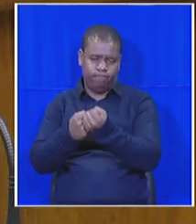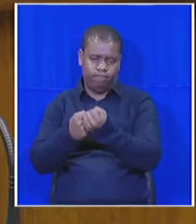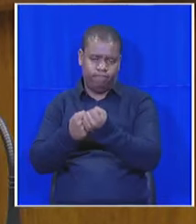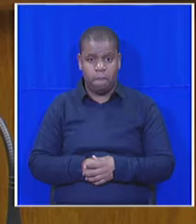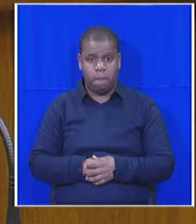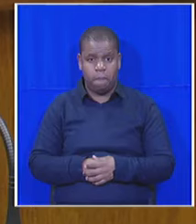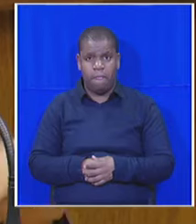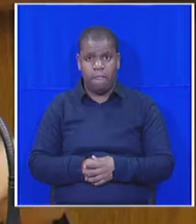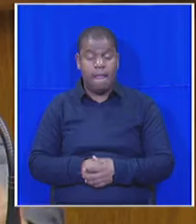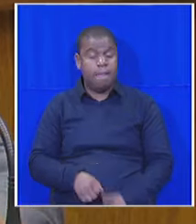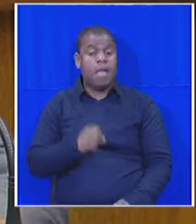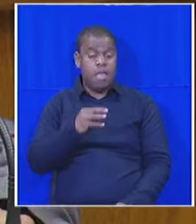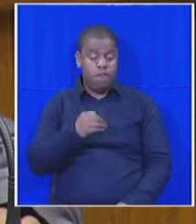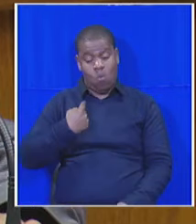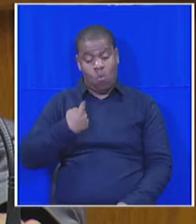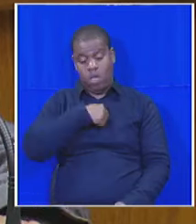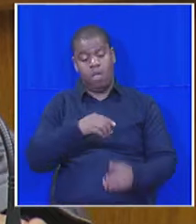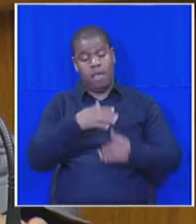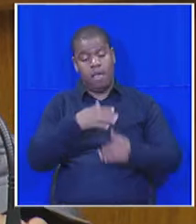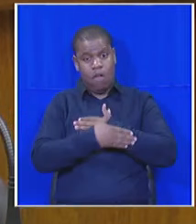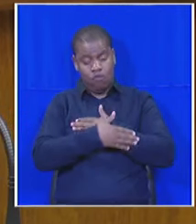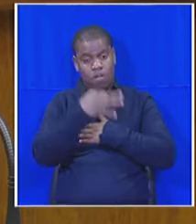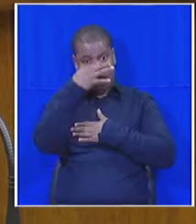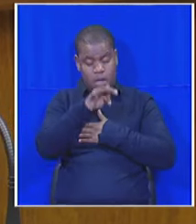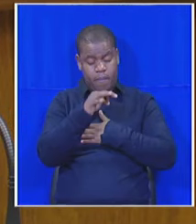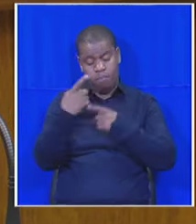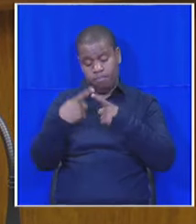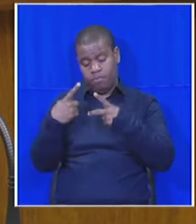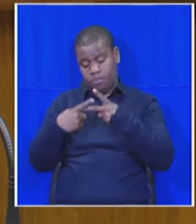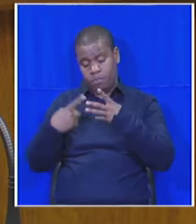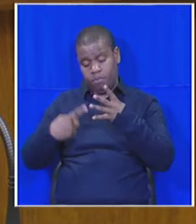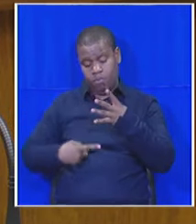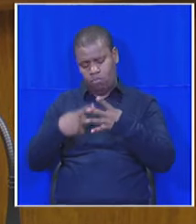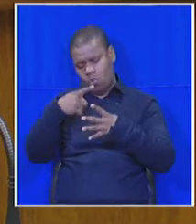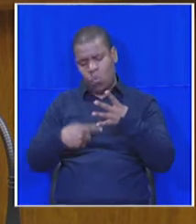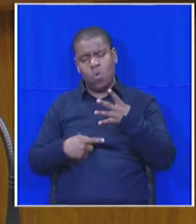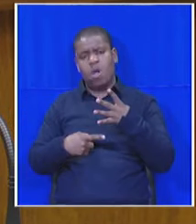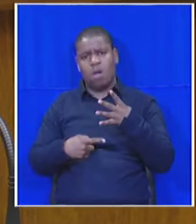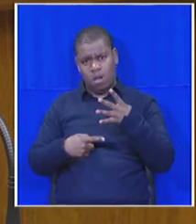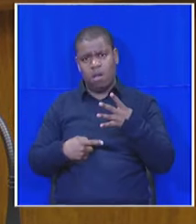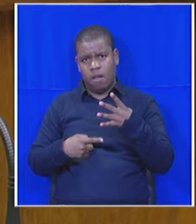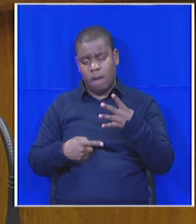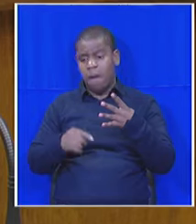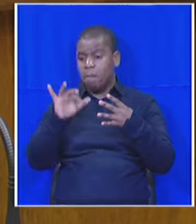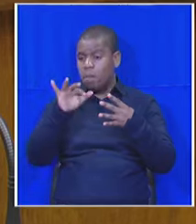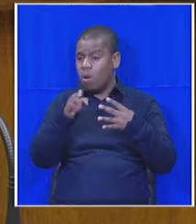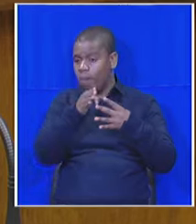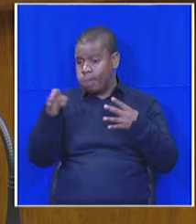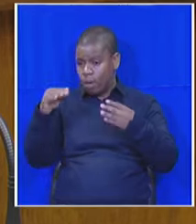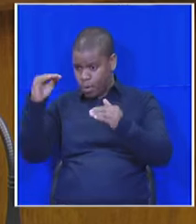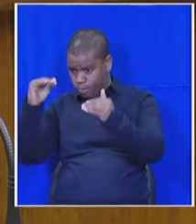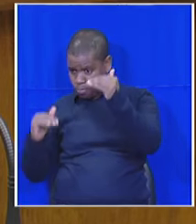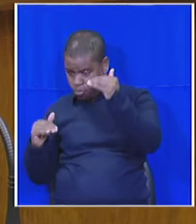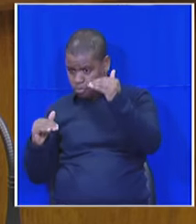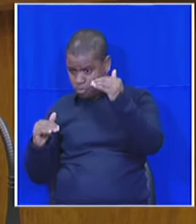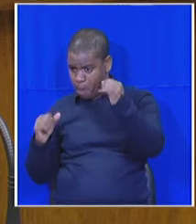unless we as a country and as a government address the imbalances that our people have suffered from the